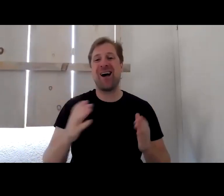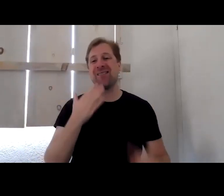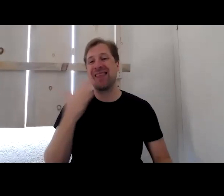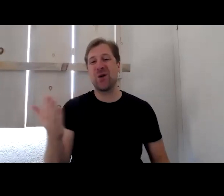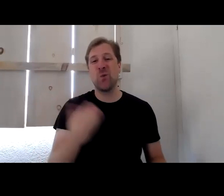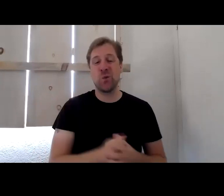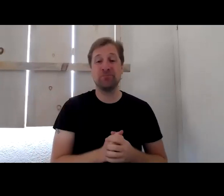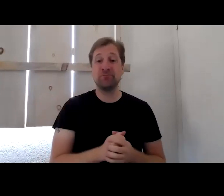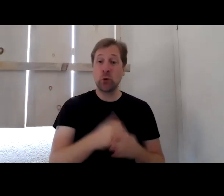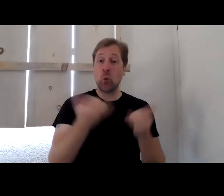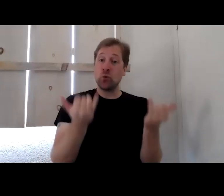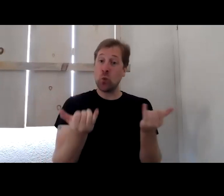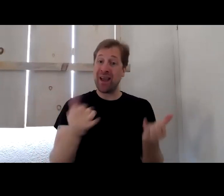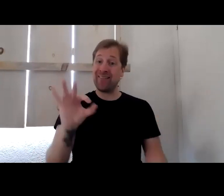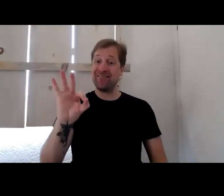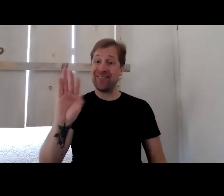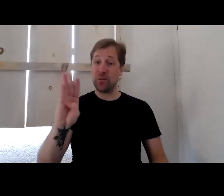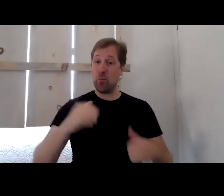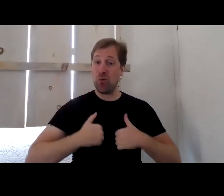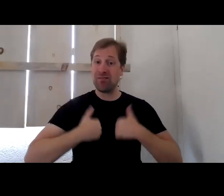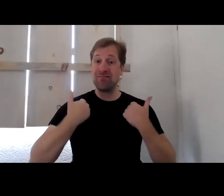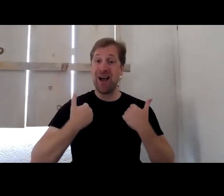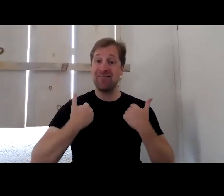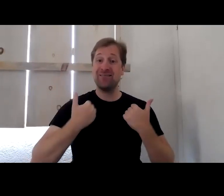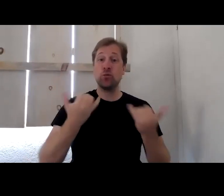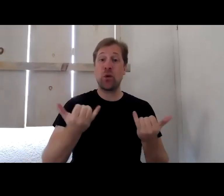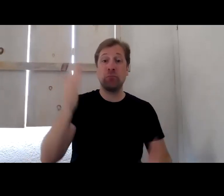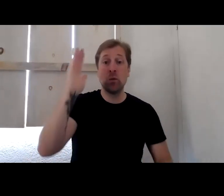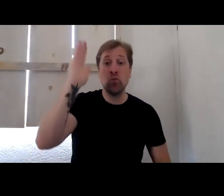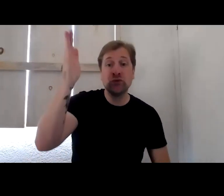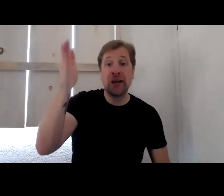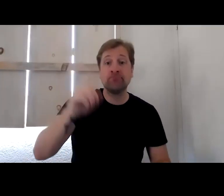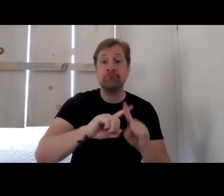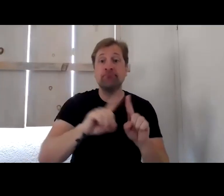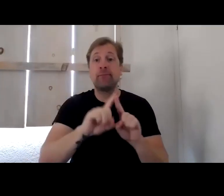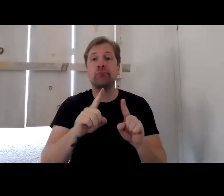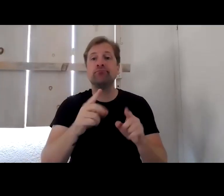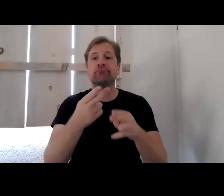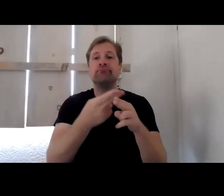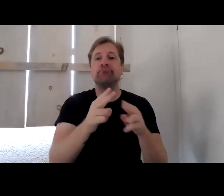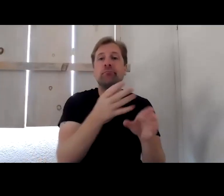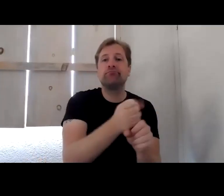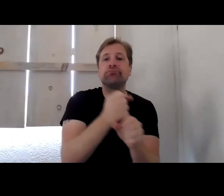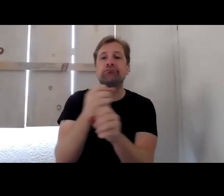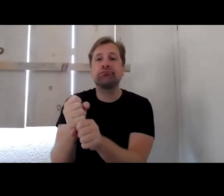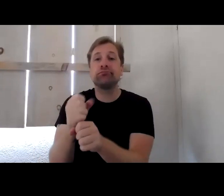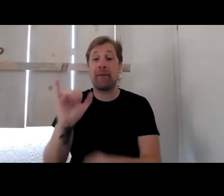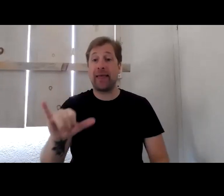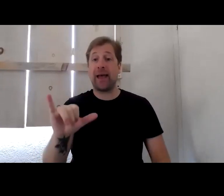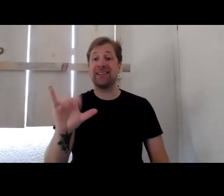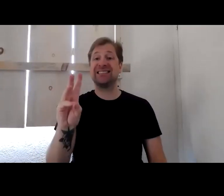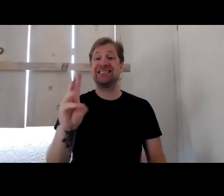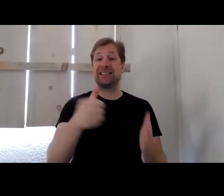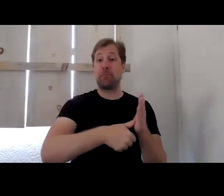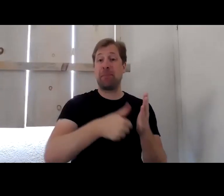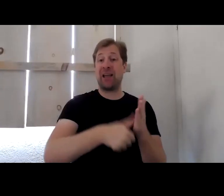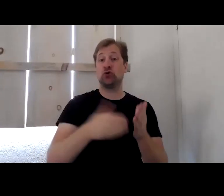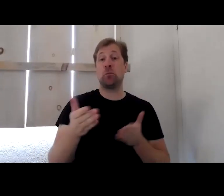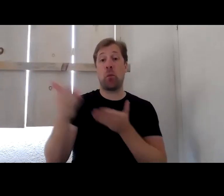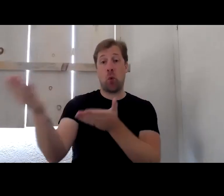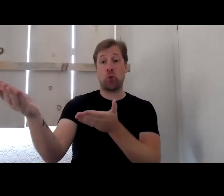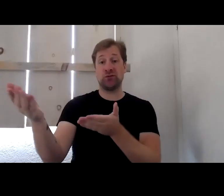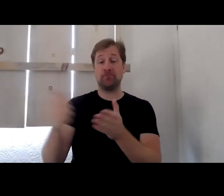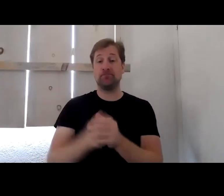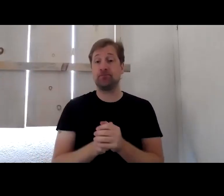this Facebook Live, we're just going to present some of the highlights of the 6-page proposal. Again, as Cecily said,